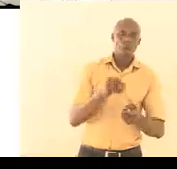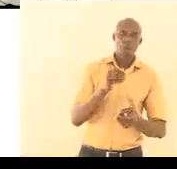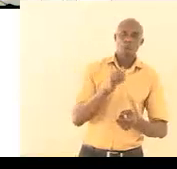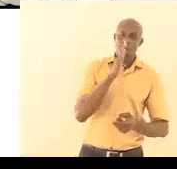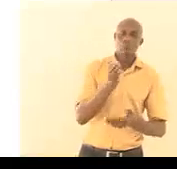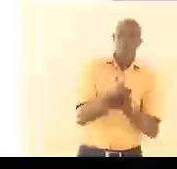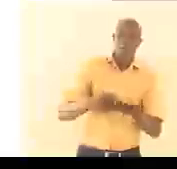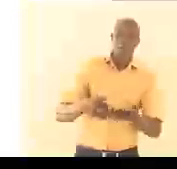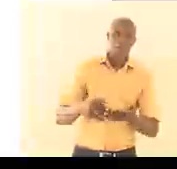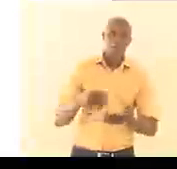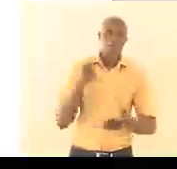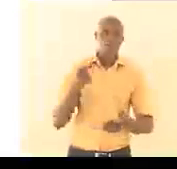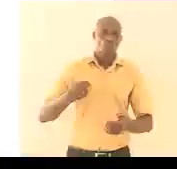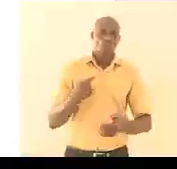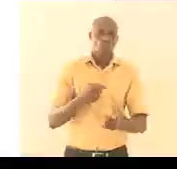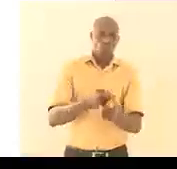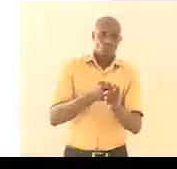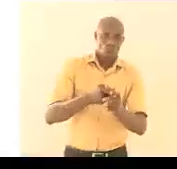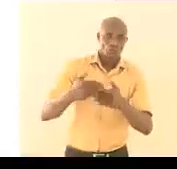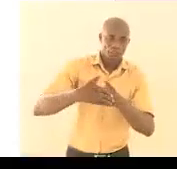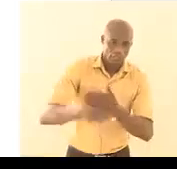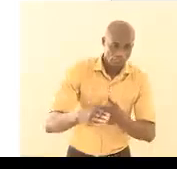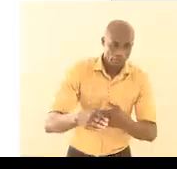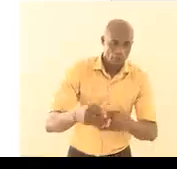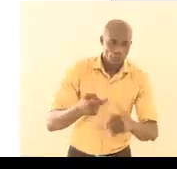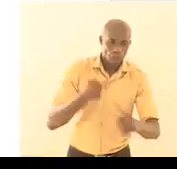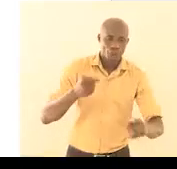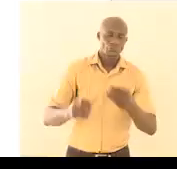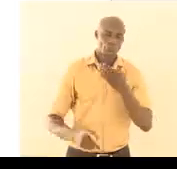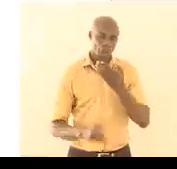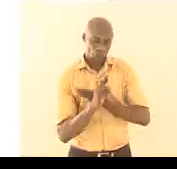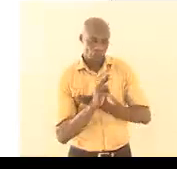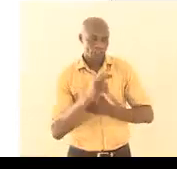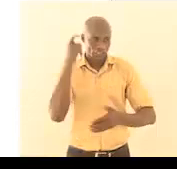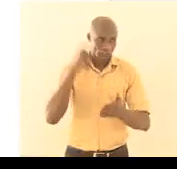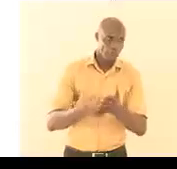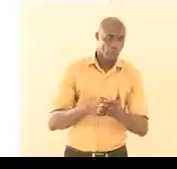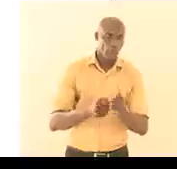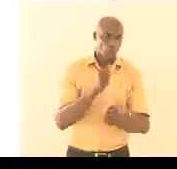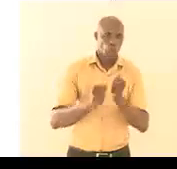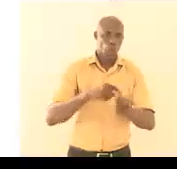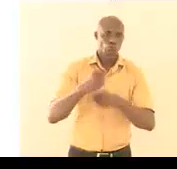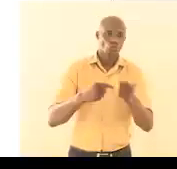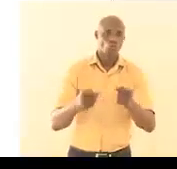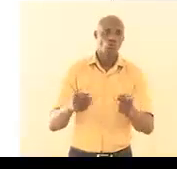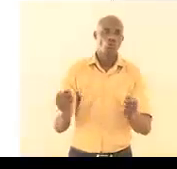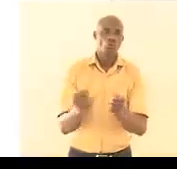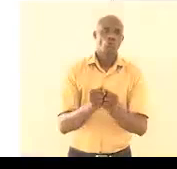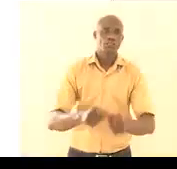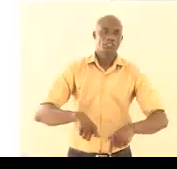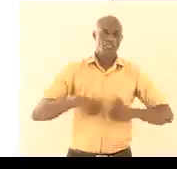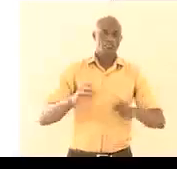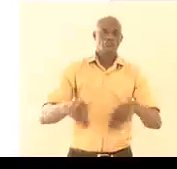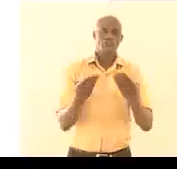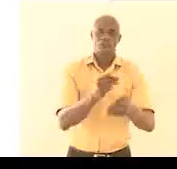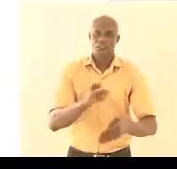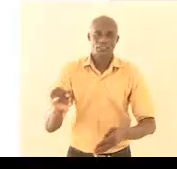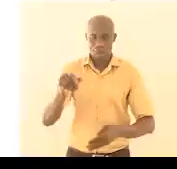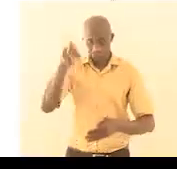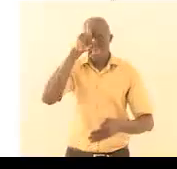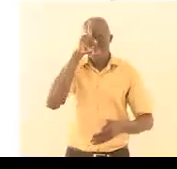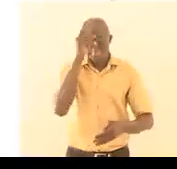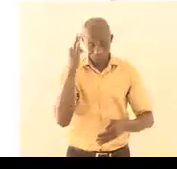involved? We run away from the risks and the costs which go with the life-giving mystery of